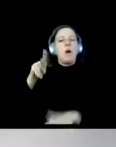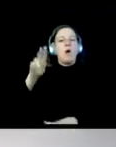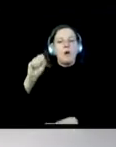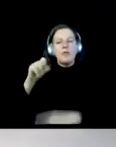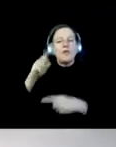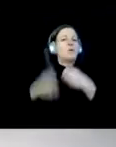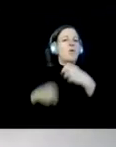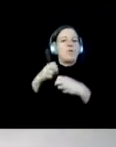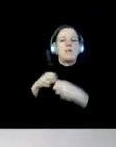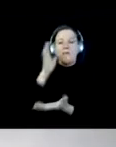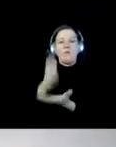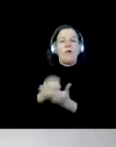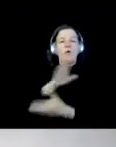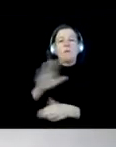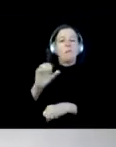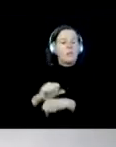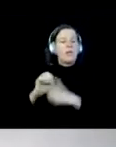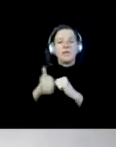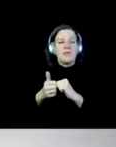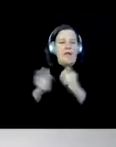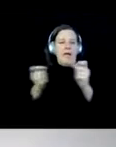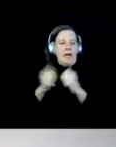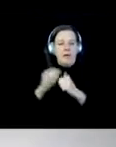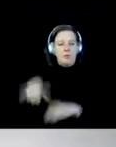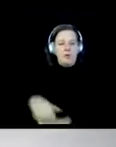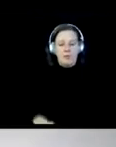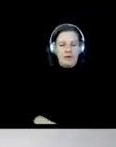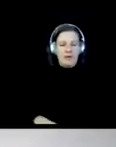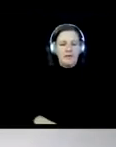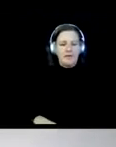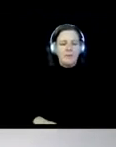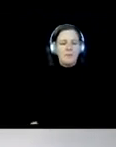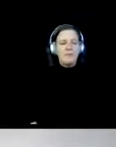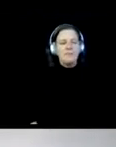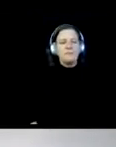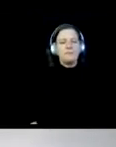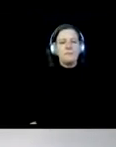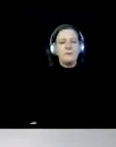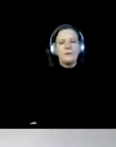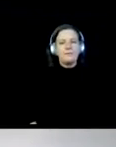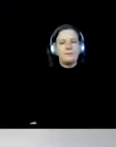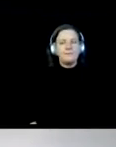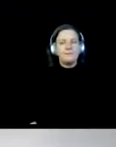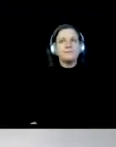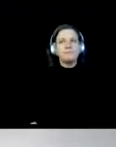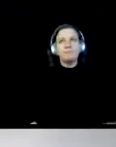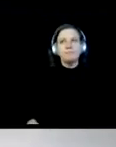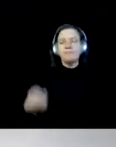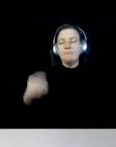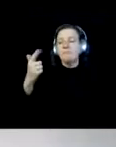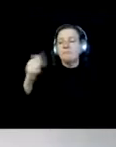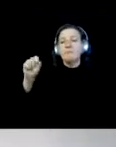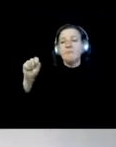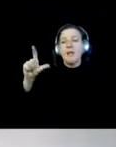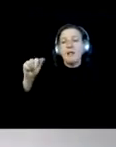your work, and how do you work with those? Yeah, I mean, Glass Life was kind of terrifying to make